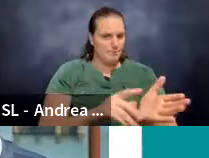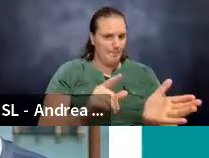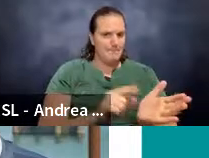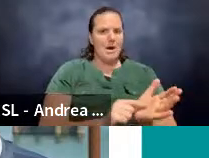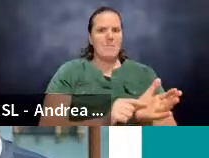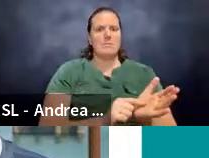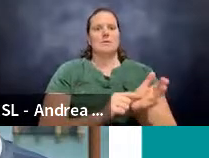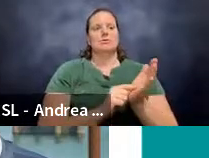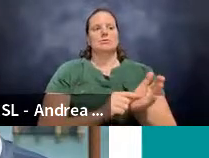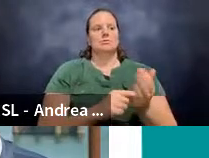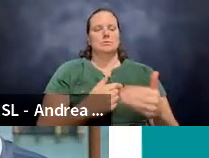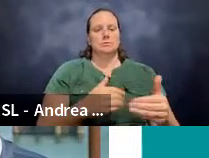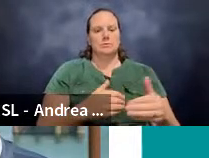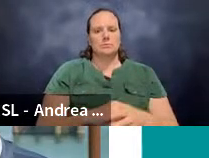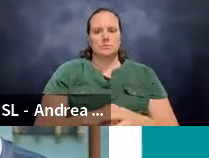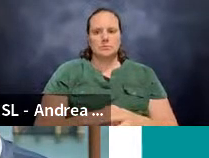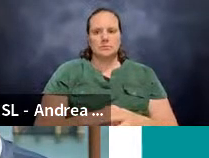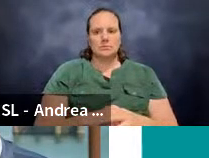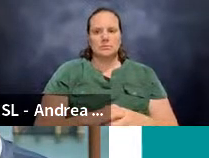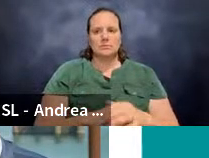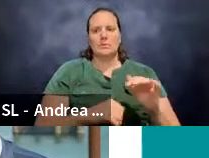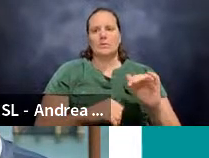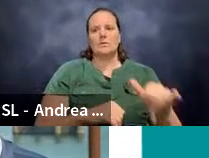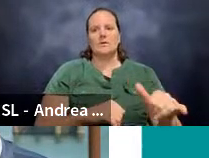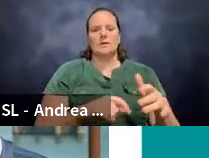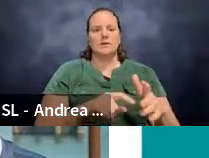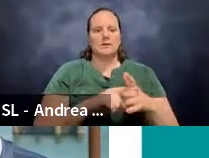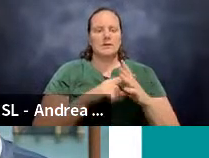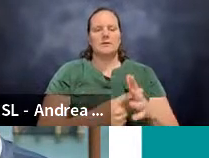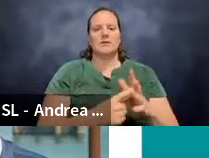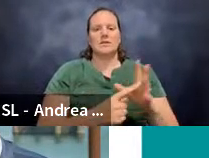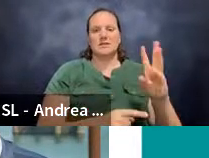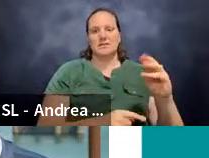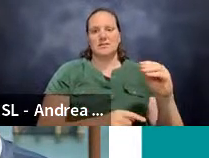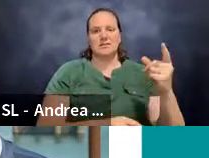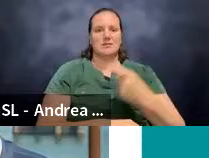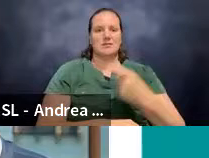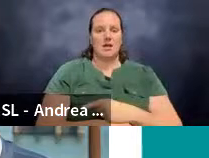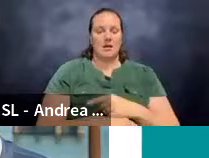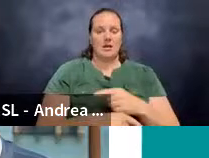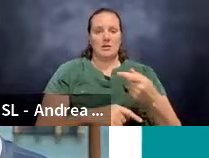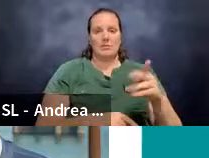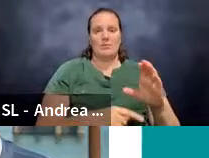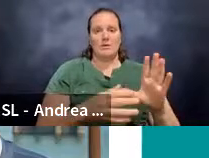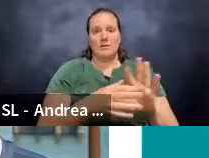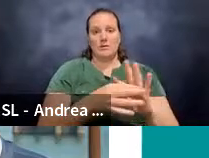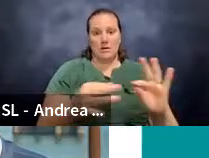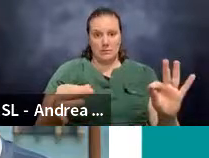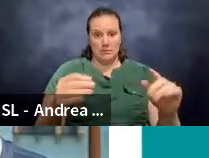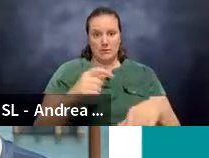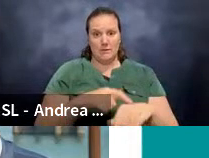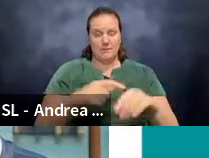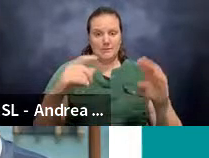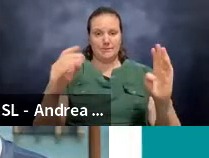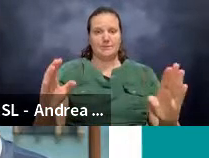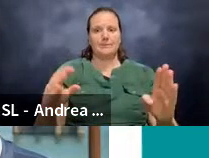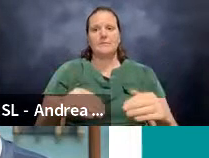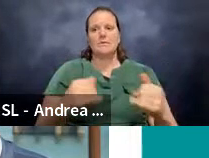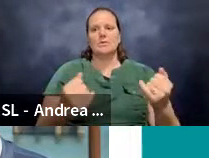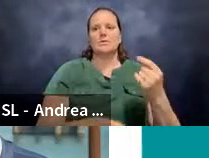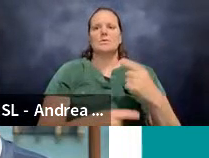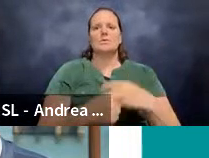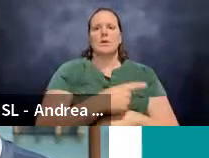And that will be the start of a 60-day public comment period. So today you're going to hear about how